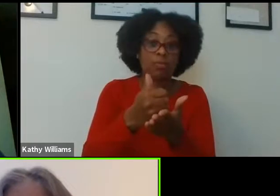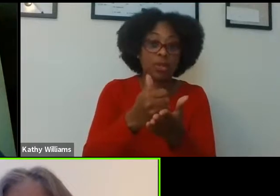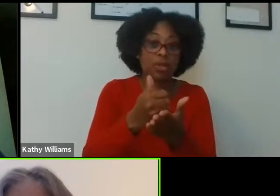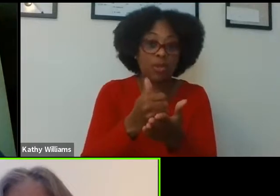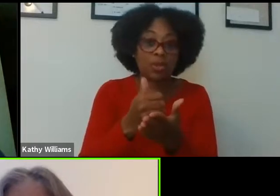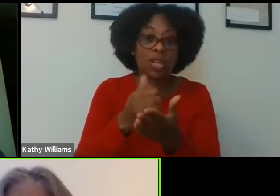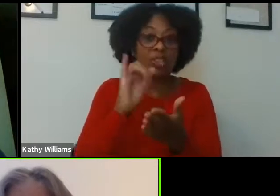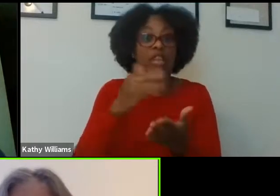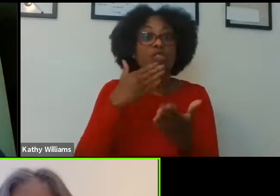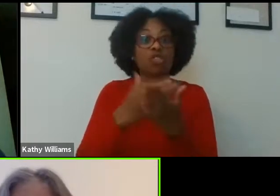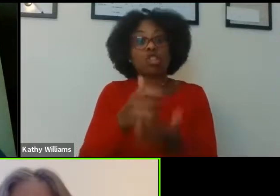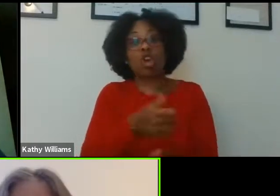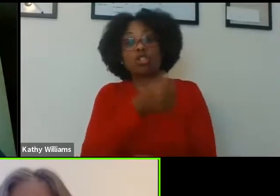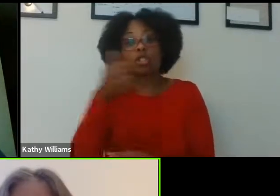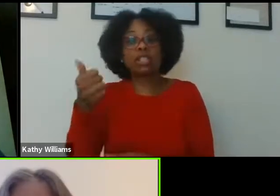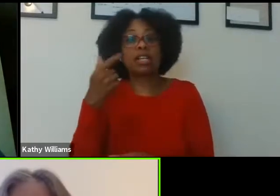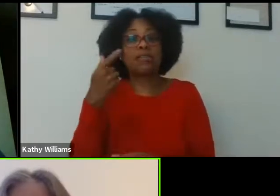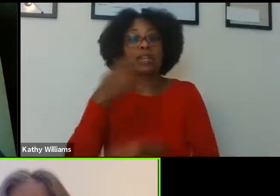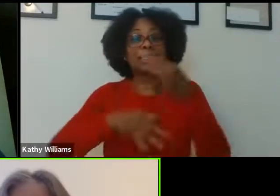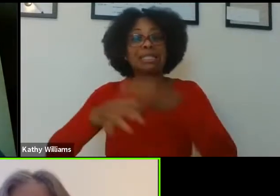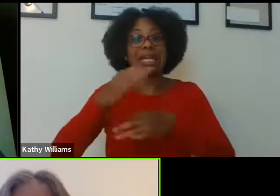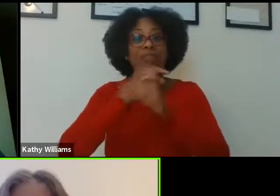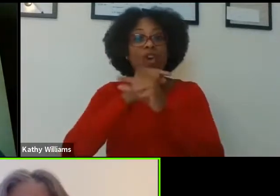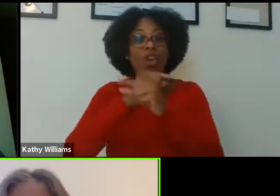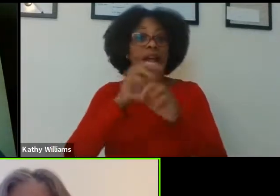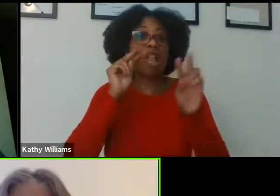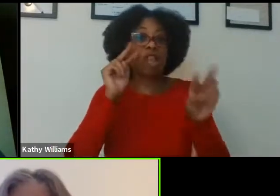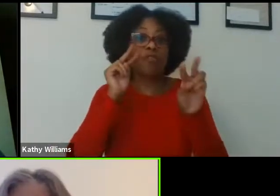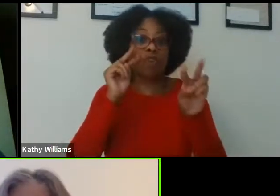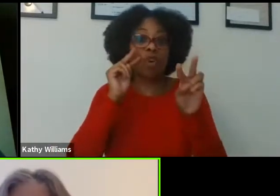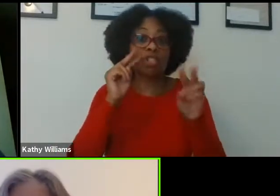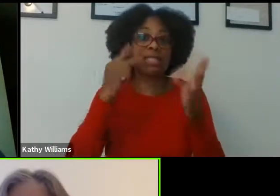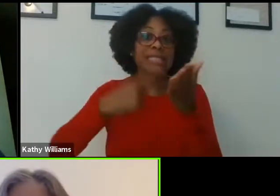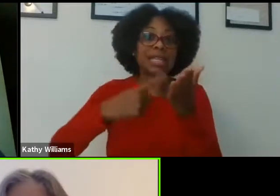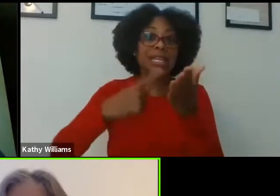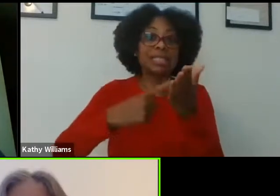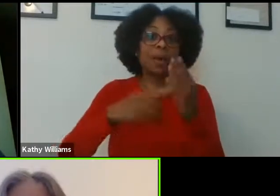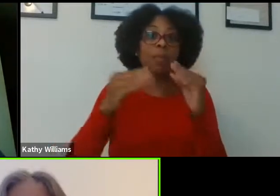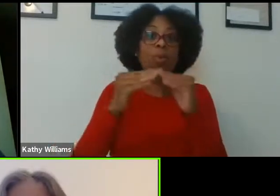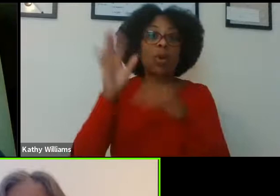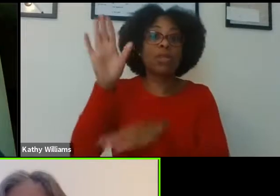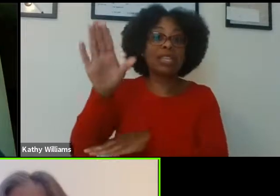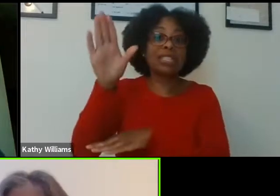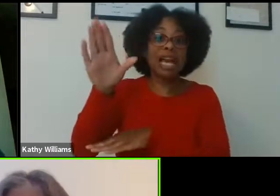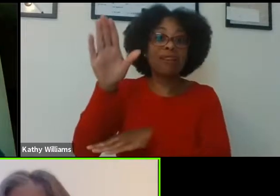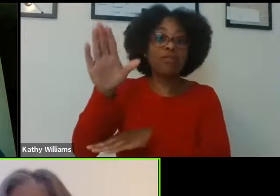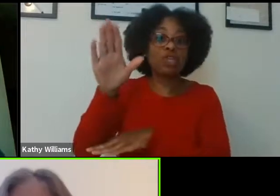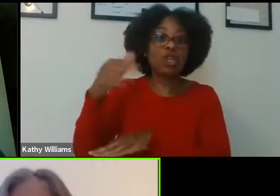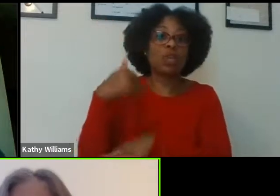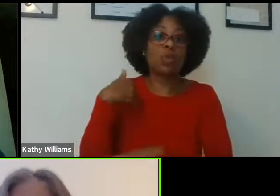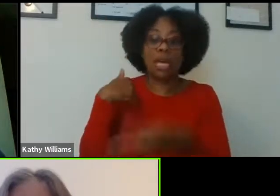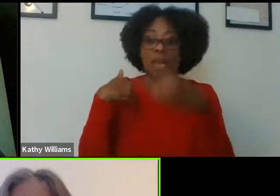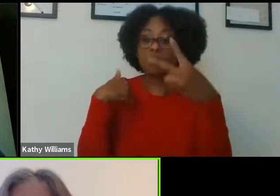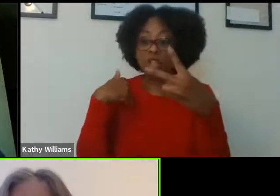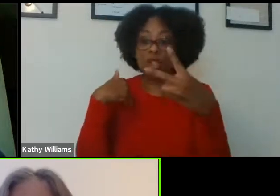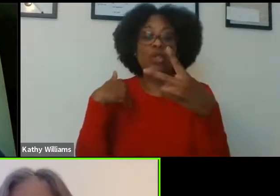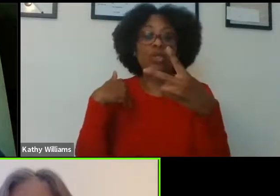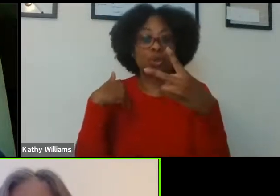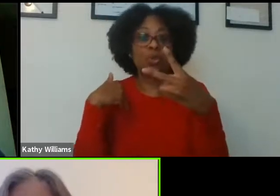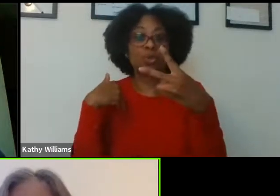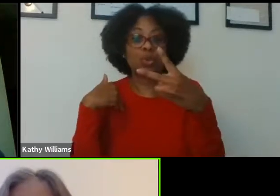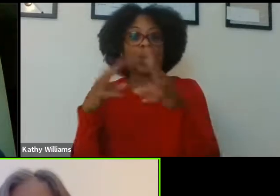alternatives to guardianship. So I look forward to talking to you much more about this afternoon. We have 2 sessions on this